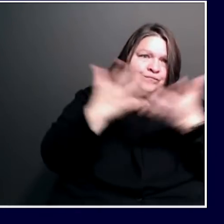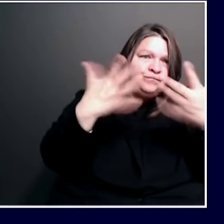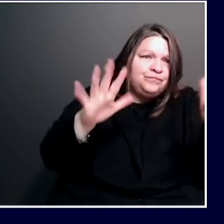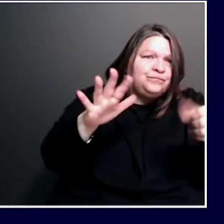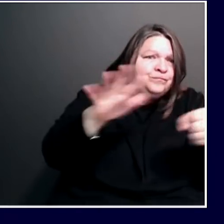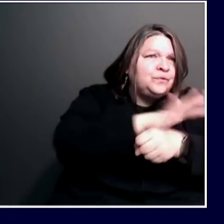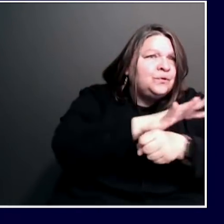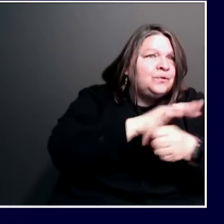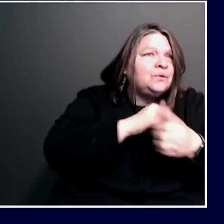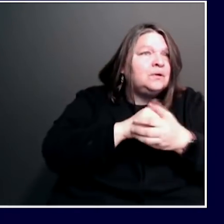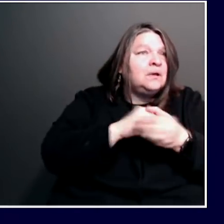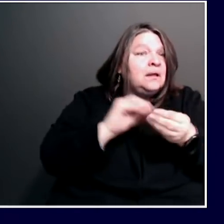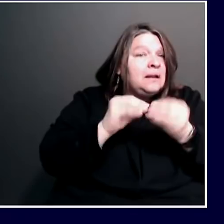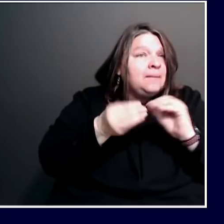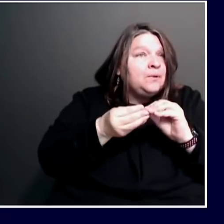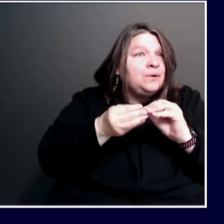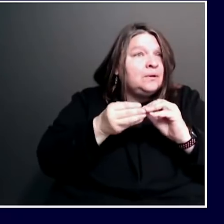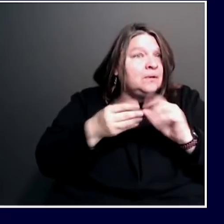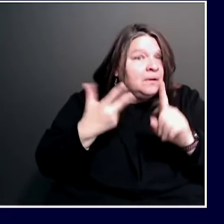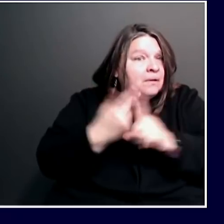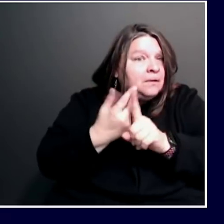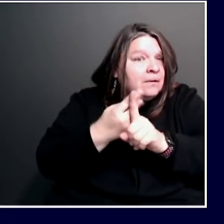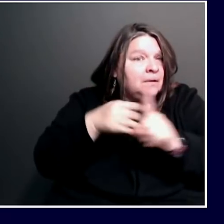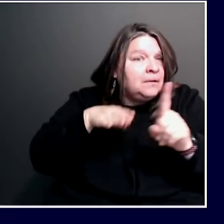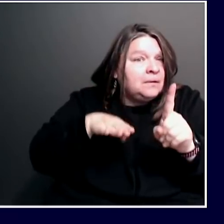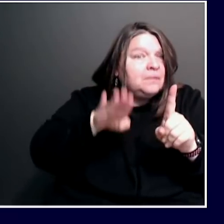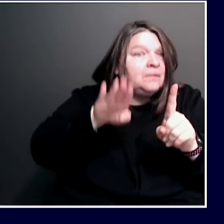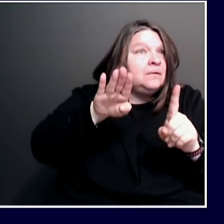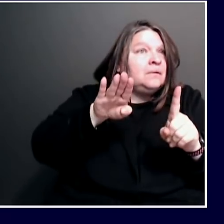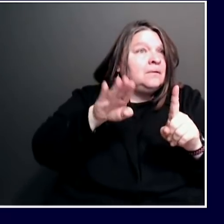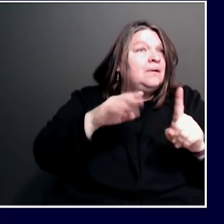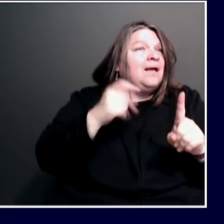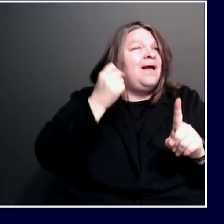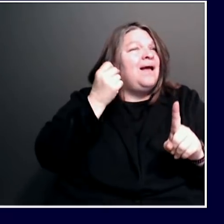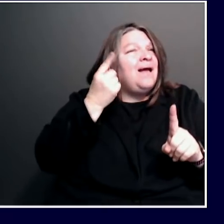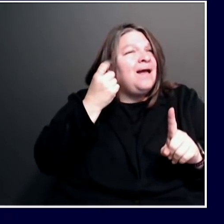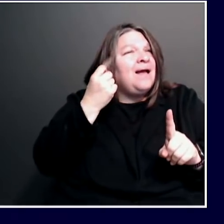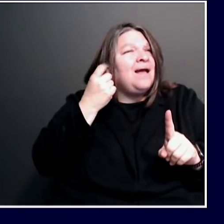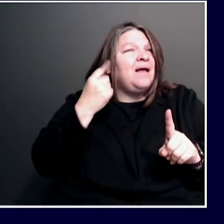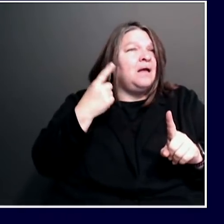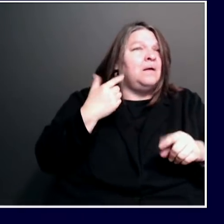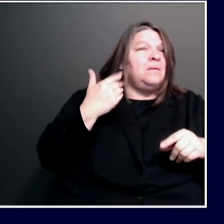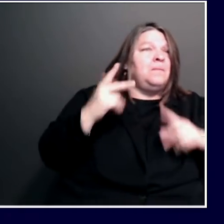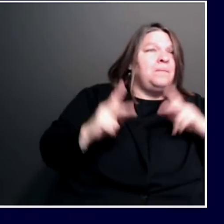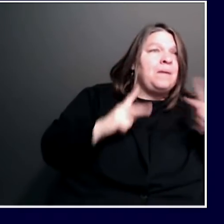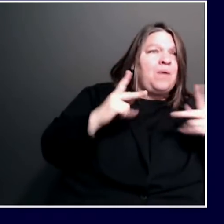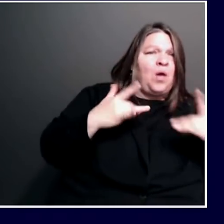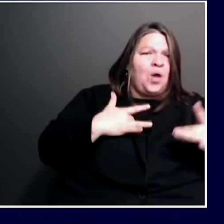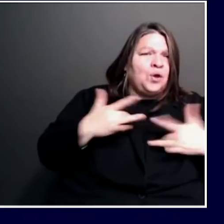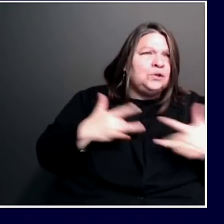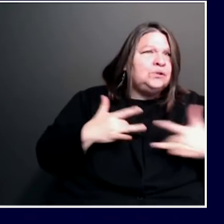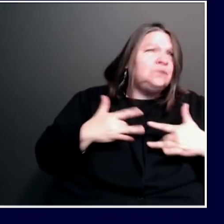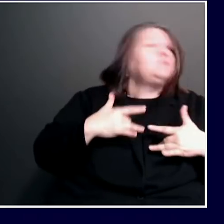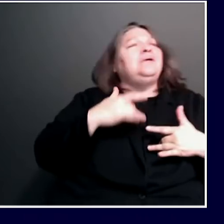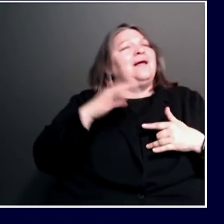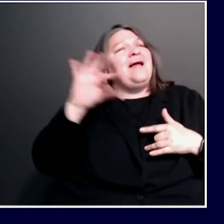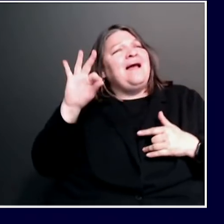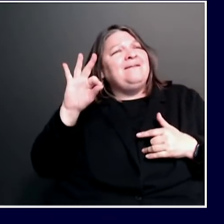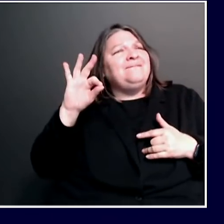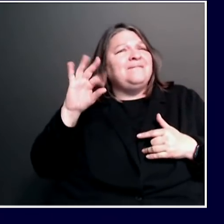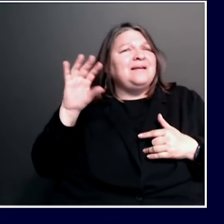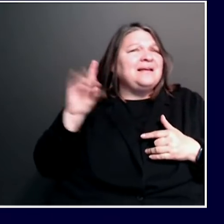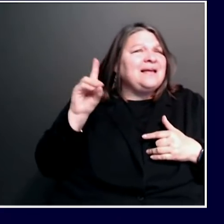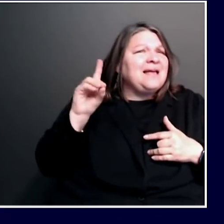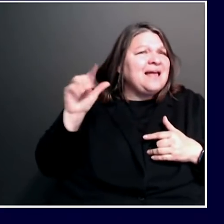Wasn't anything huge because we'd been hearing, a lot of people were concerned about this emergency use authorization. It was too fast. It didn't have full approval. So now